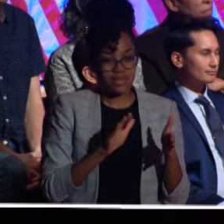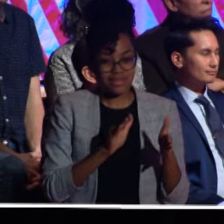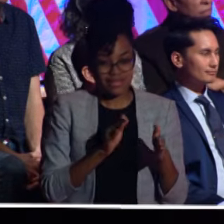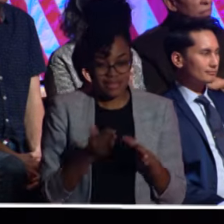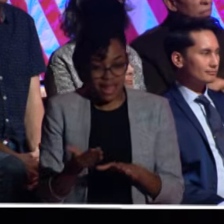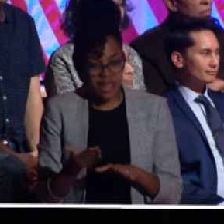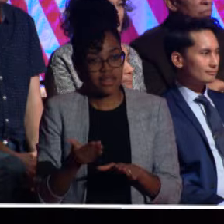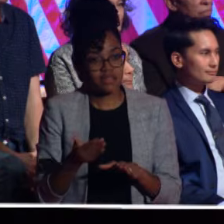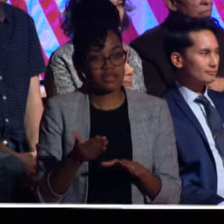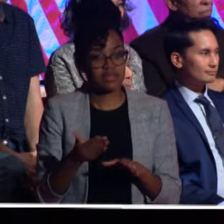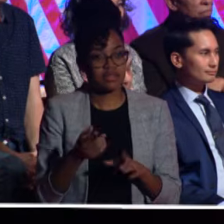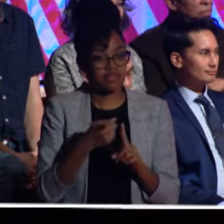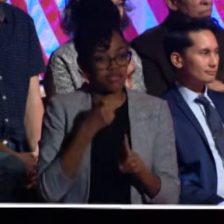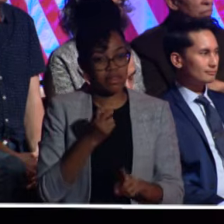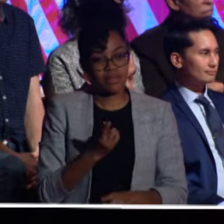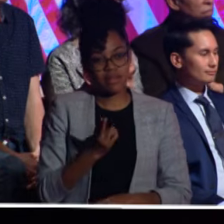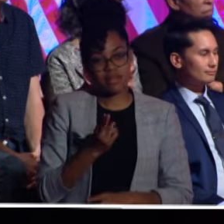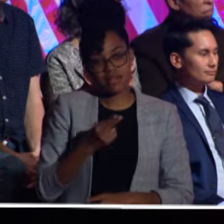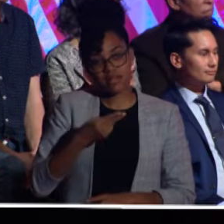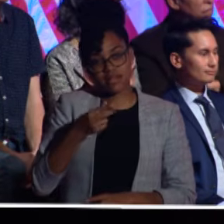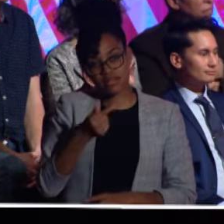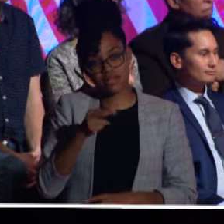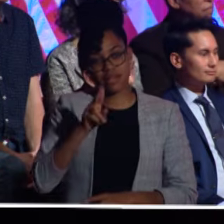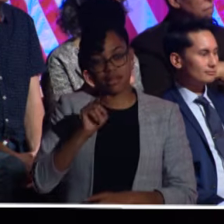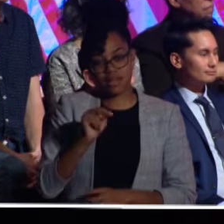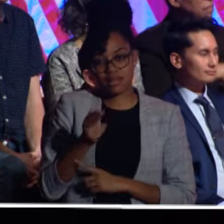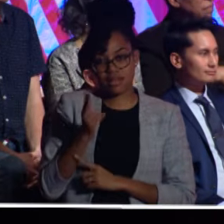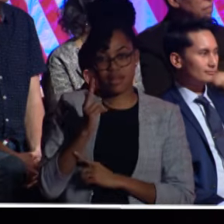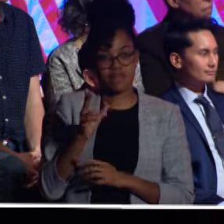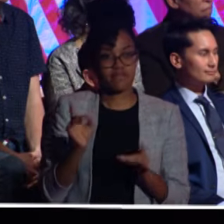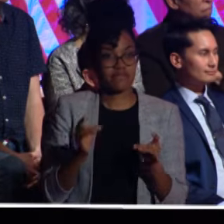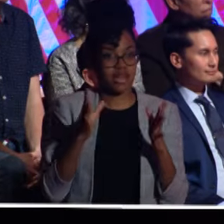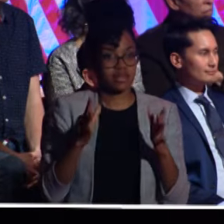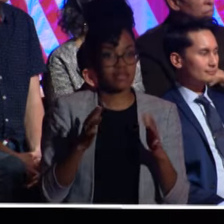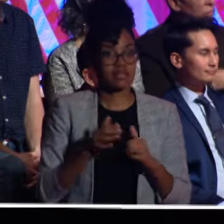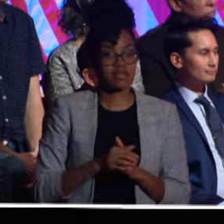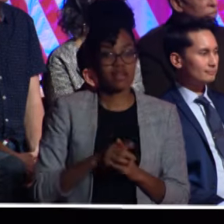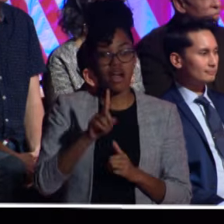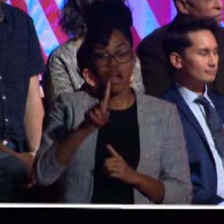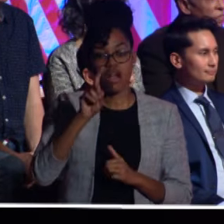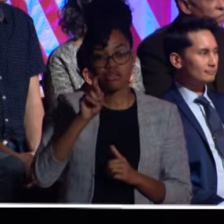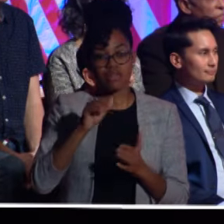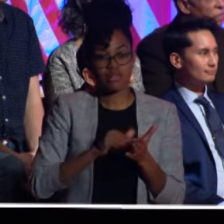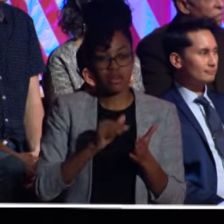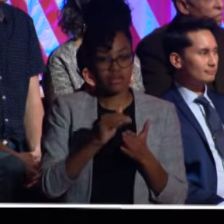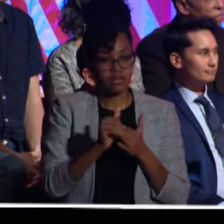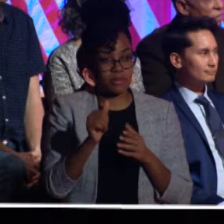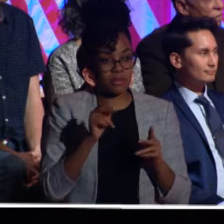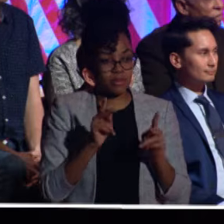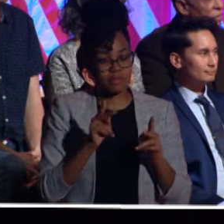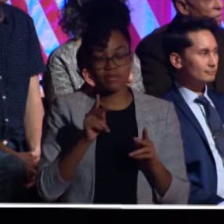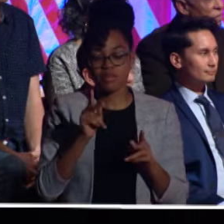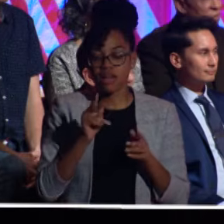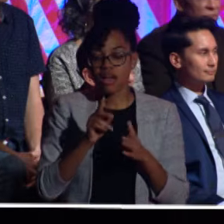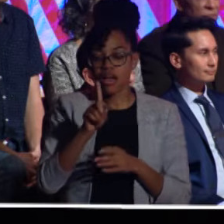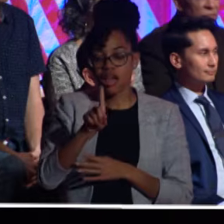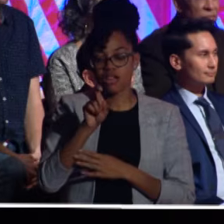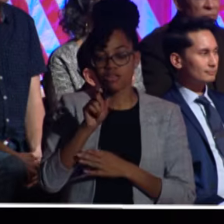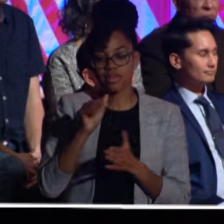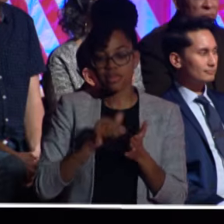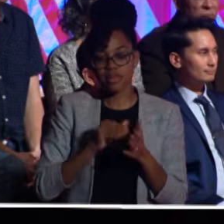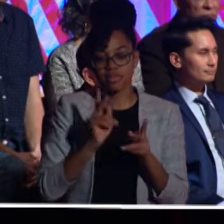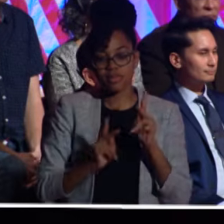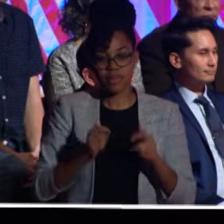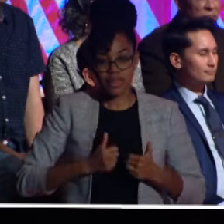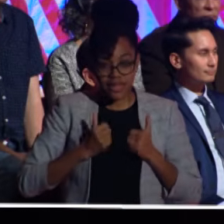More than 100 of those people lived right here in DC. As we know, over the past year, our